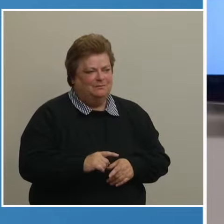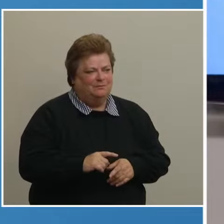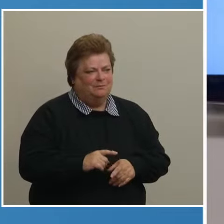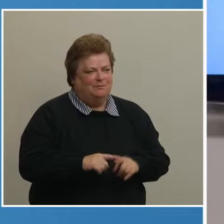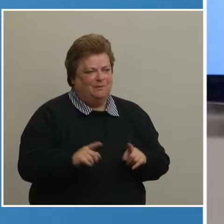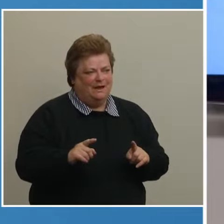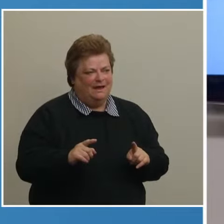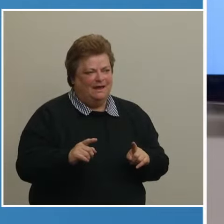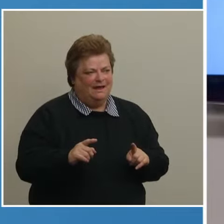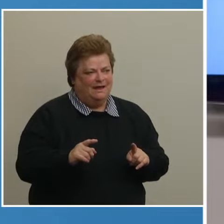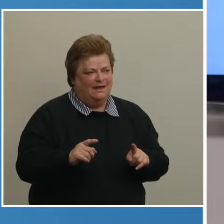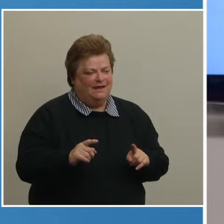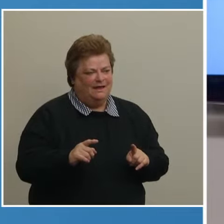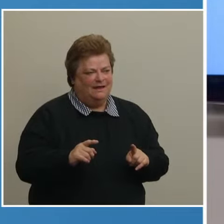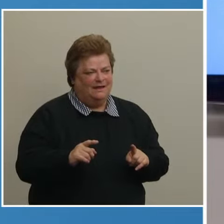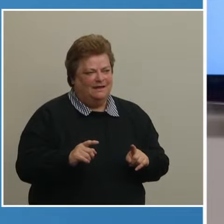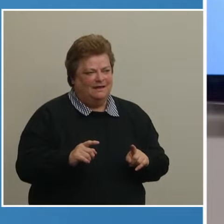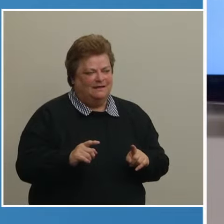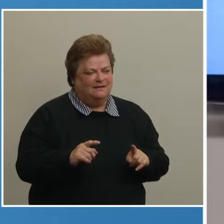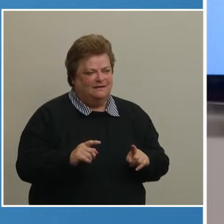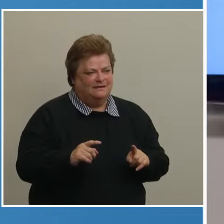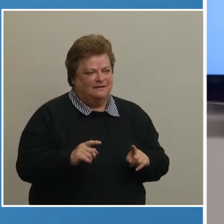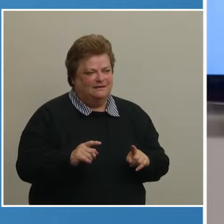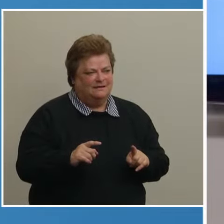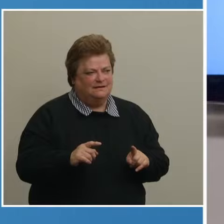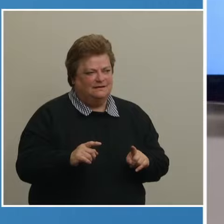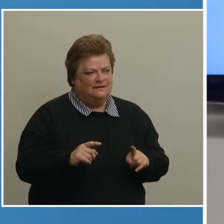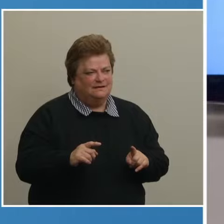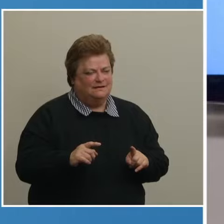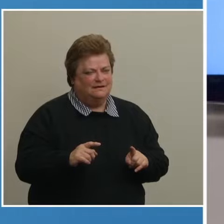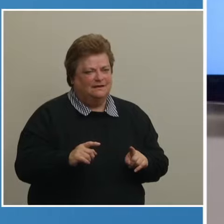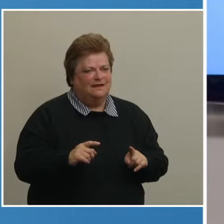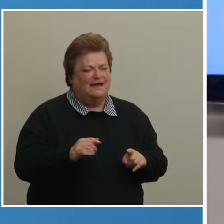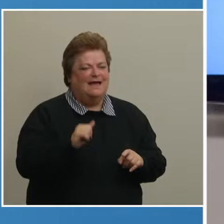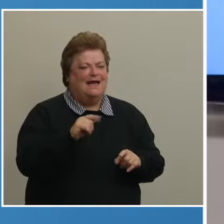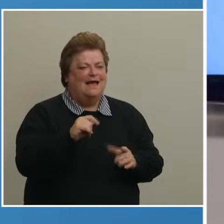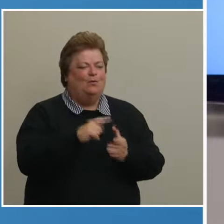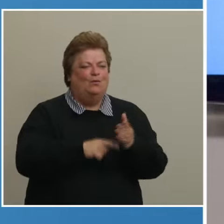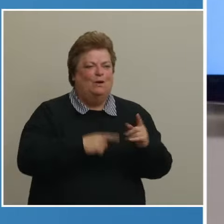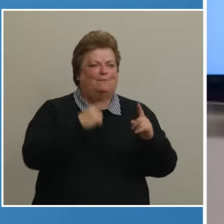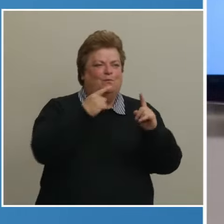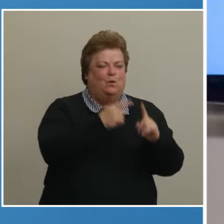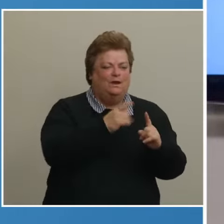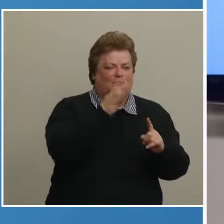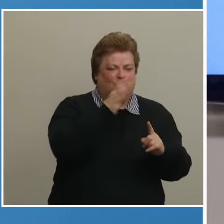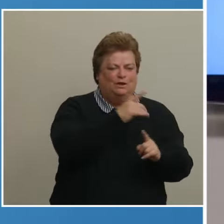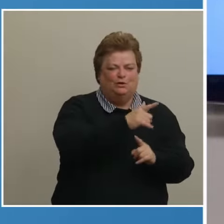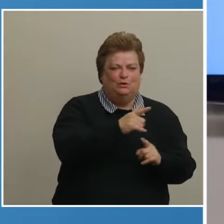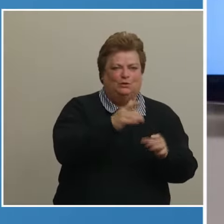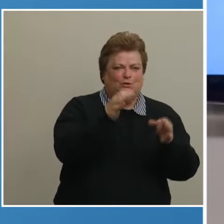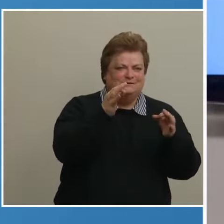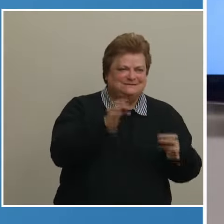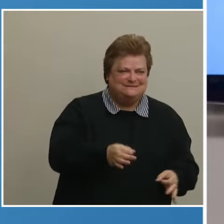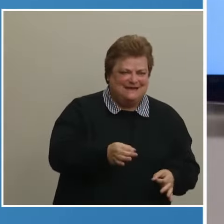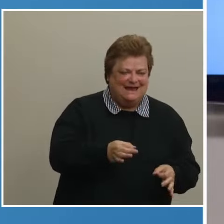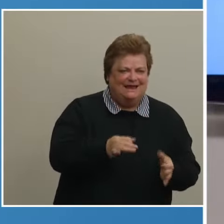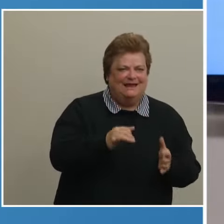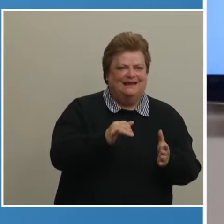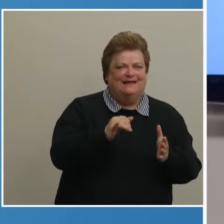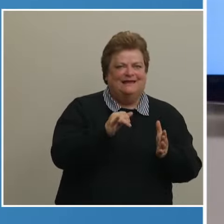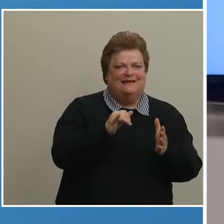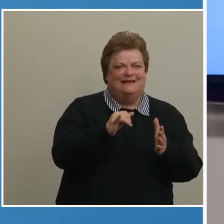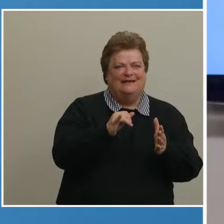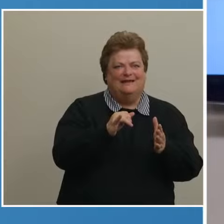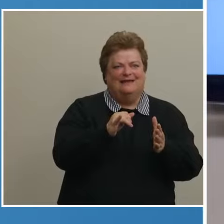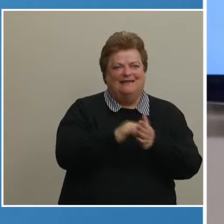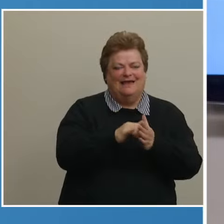do you think or do you foresee that DHMs will be relaxed, the mask mandate will go away? Do you guys have a hard target like